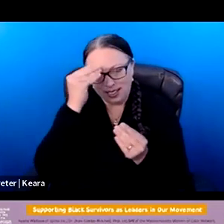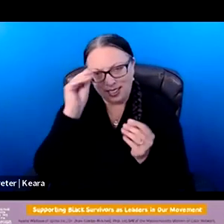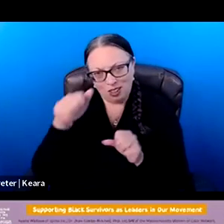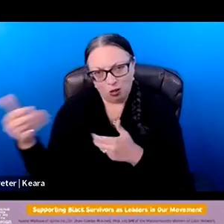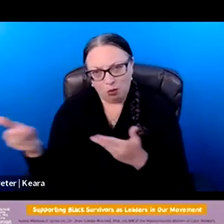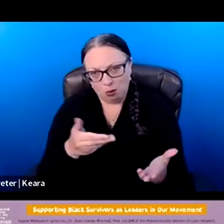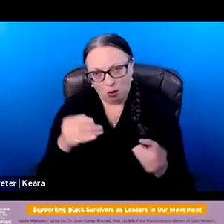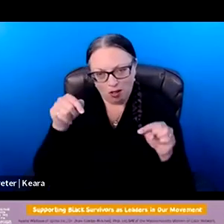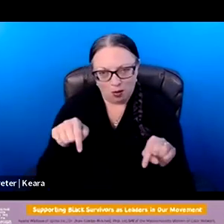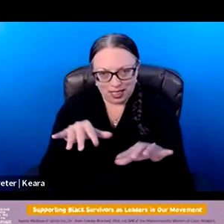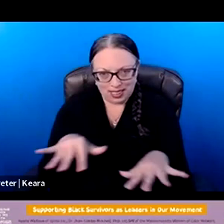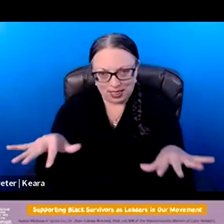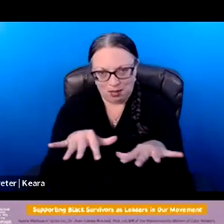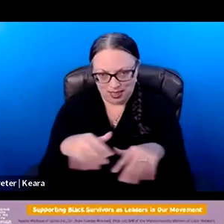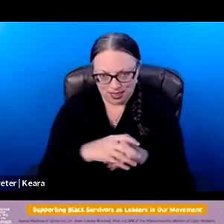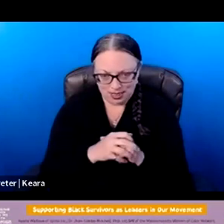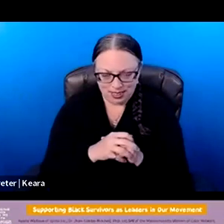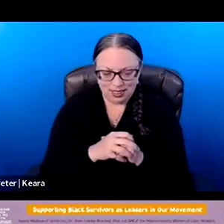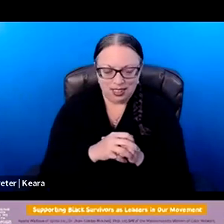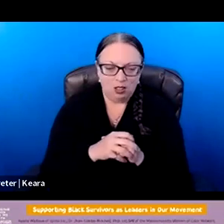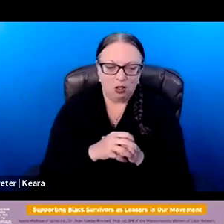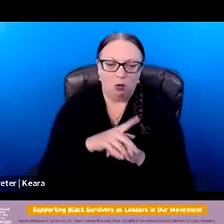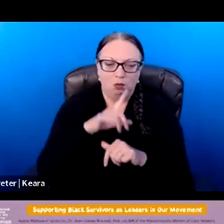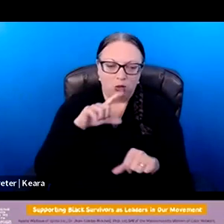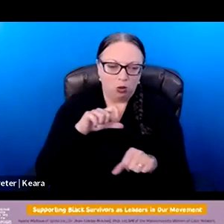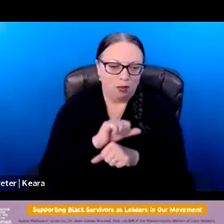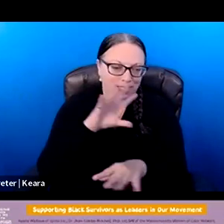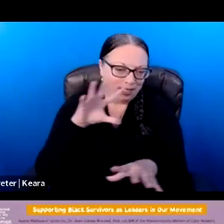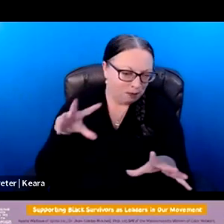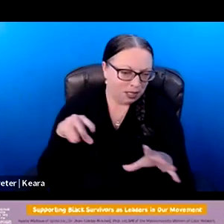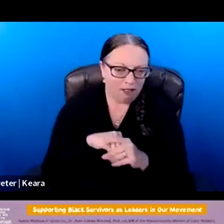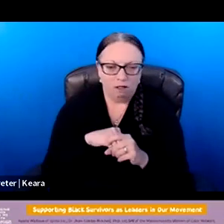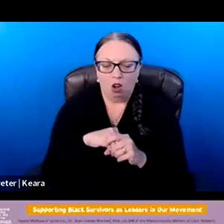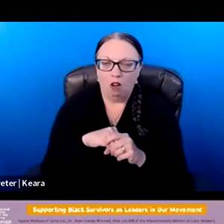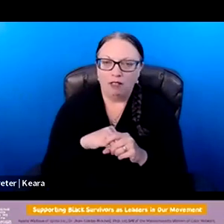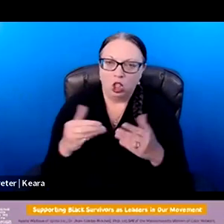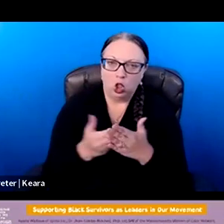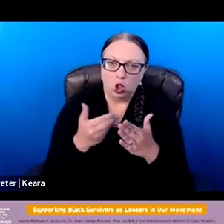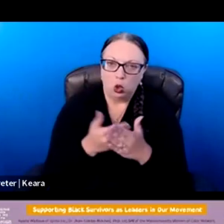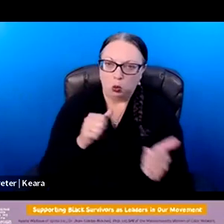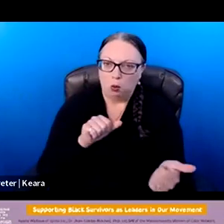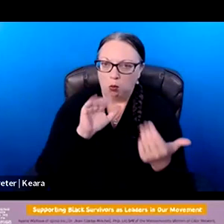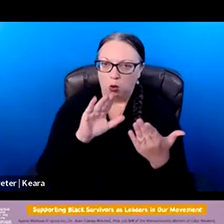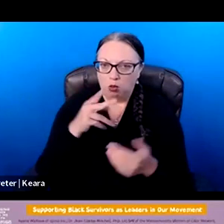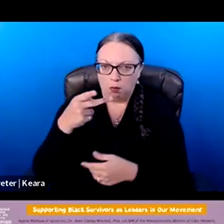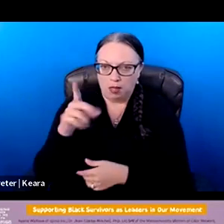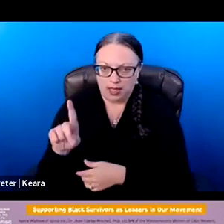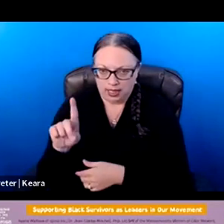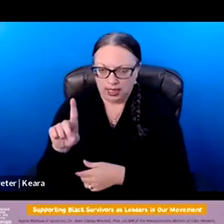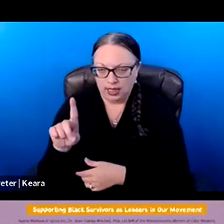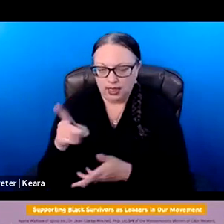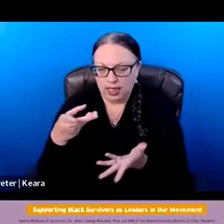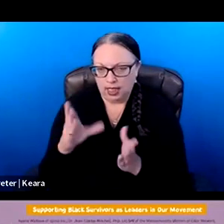these spaces. And so I think that like really engaging in a new way of professional development that allows you to bring in pieces